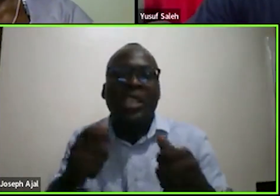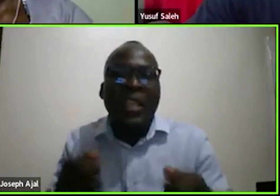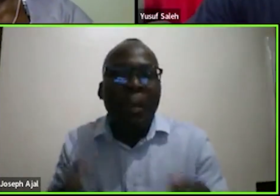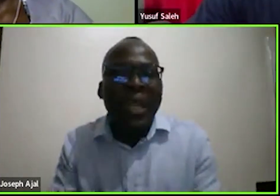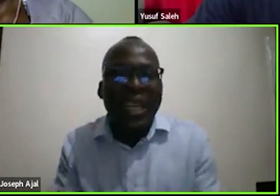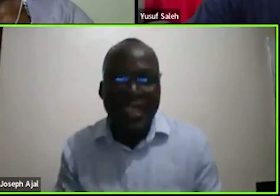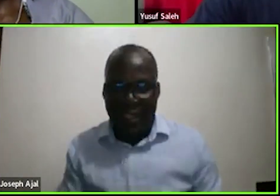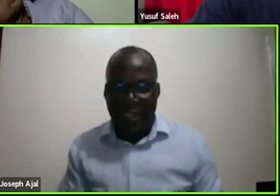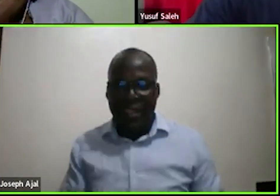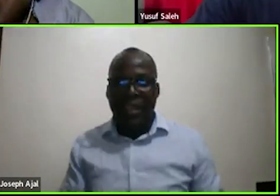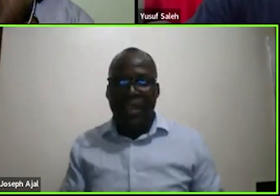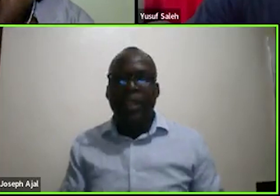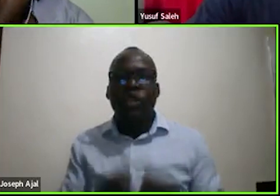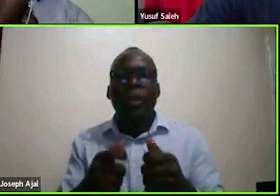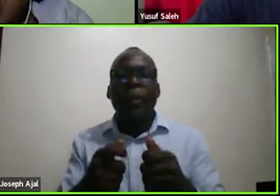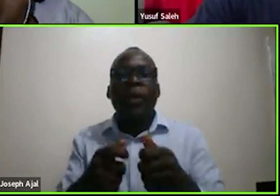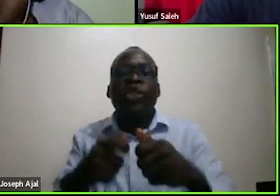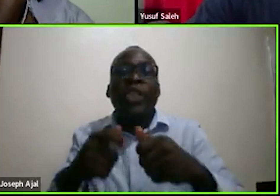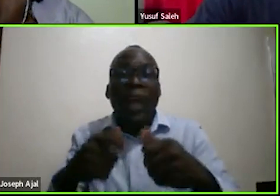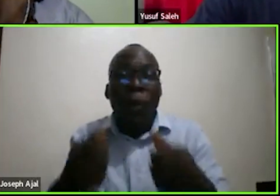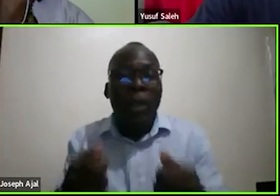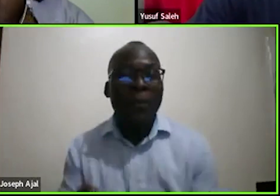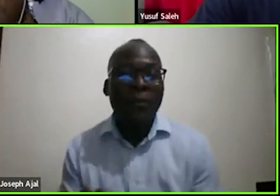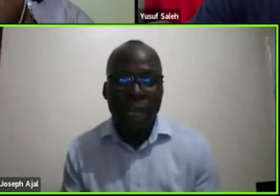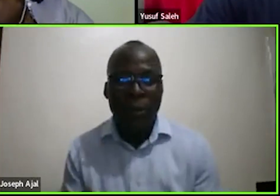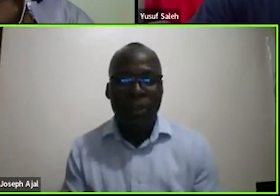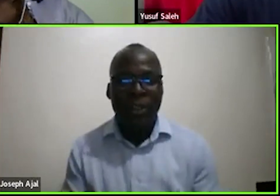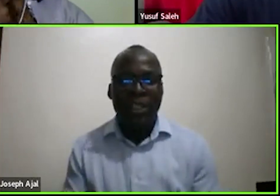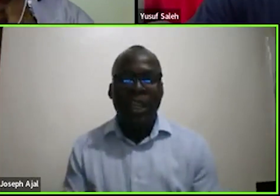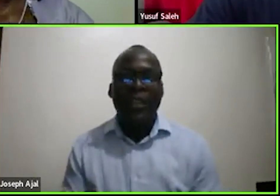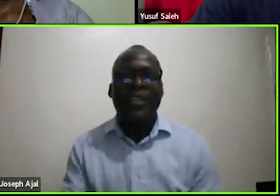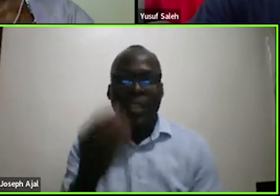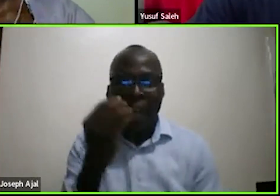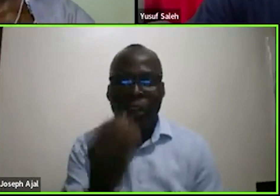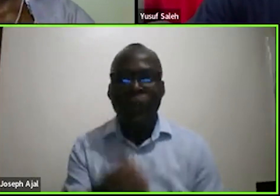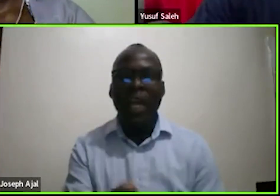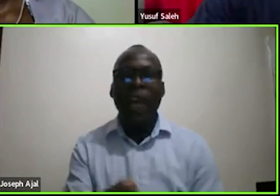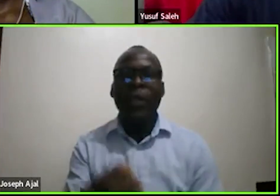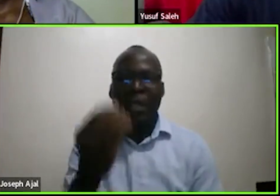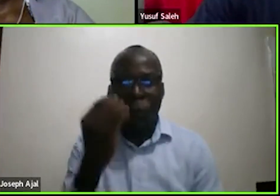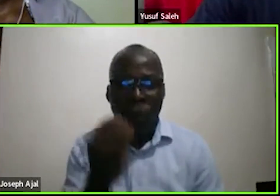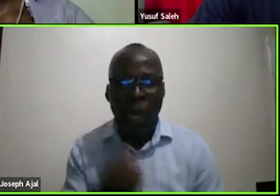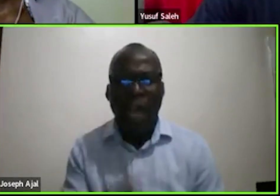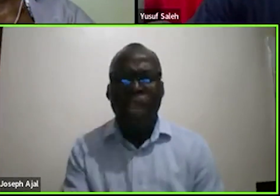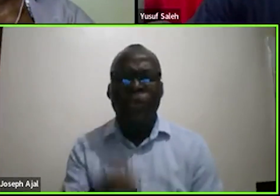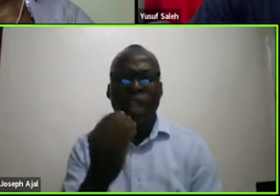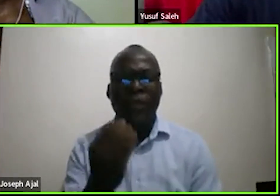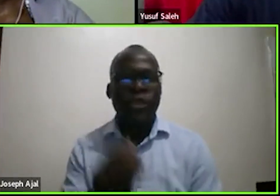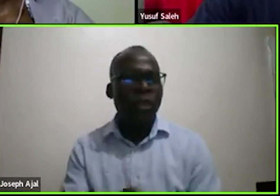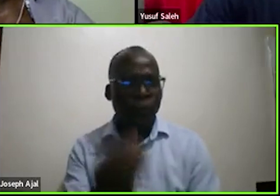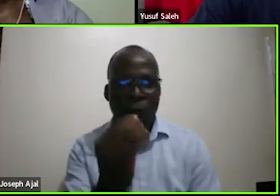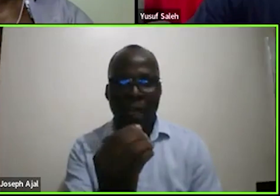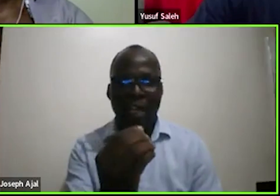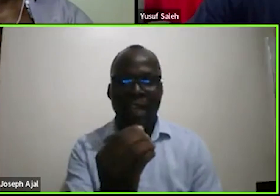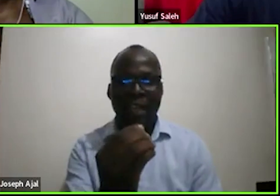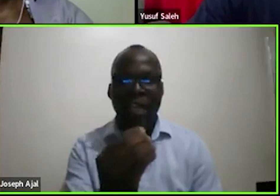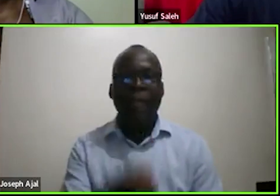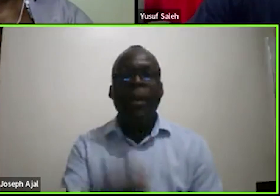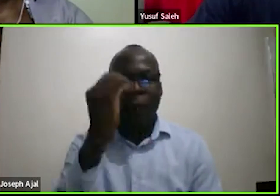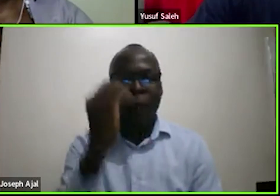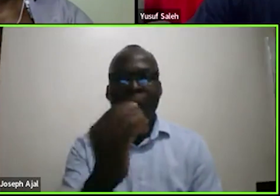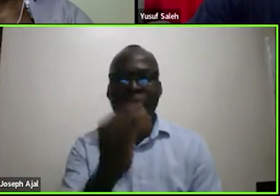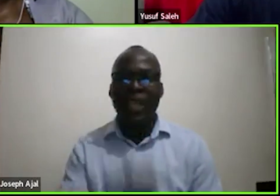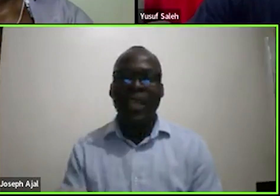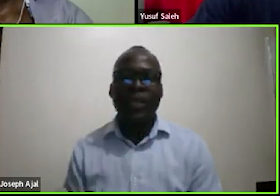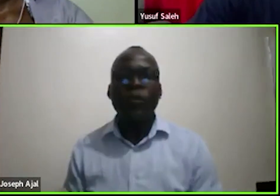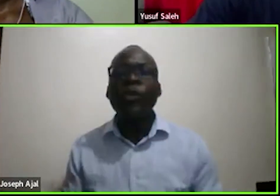about sustainability. Let it also be about shareholder value. That's the kind of language that will earn you relevance, not for 1 year,